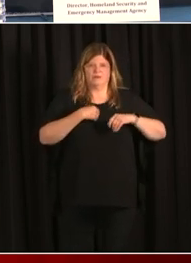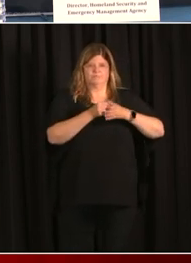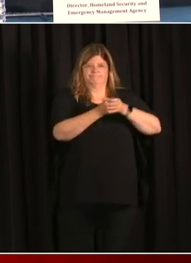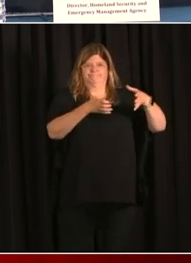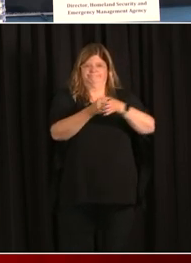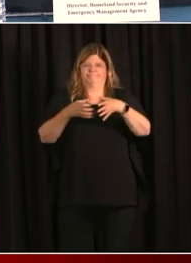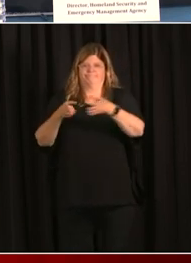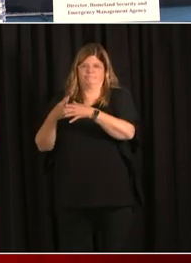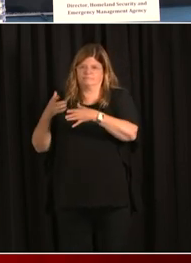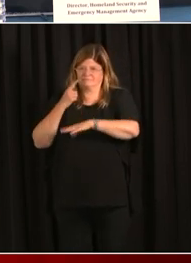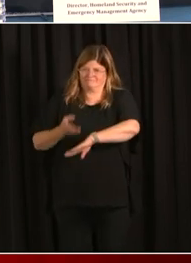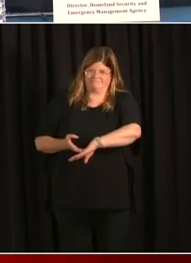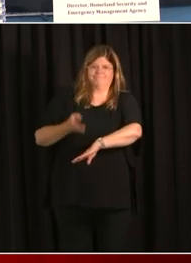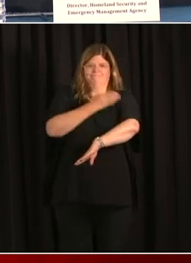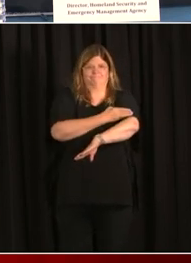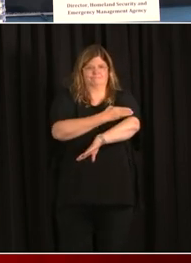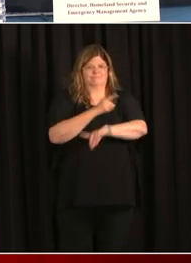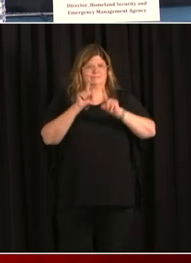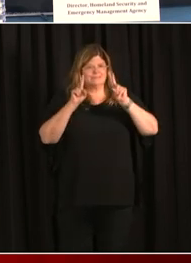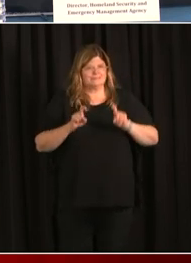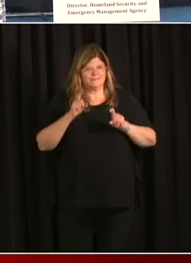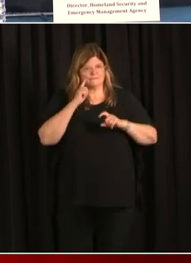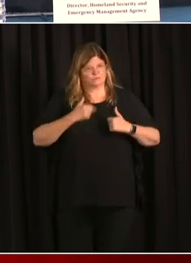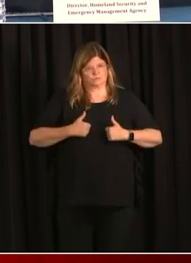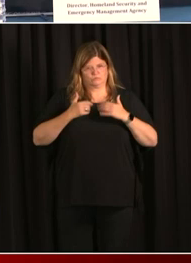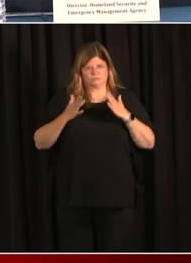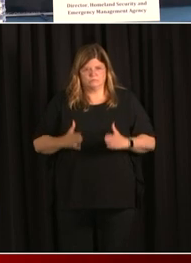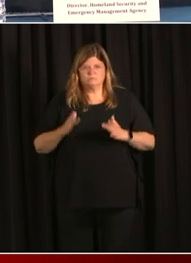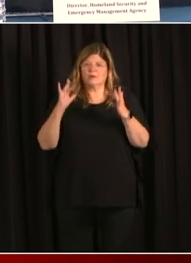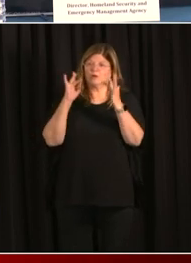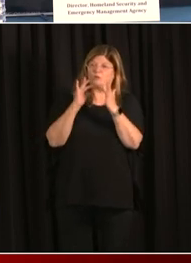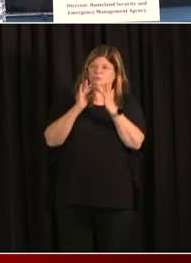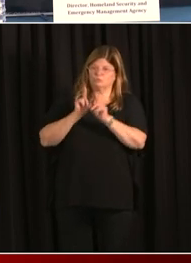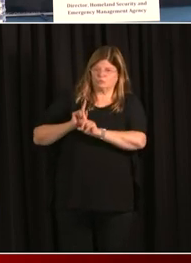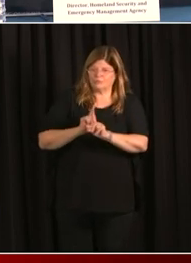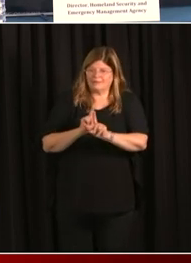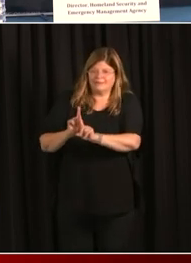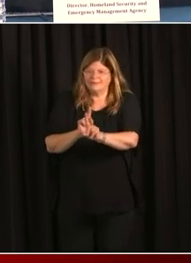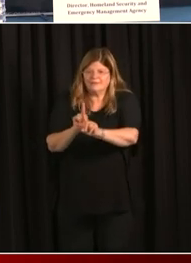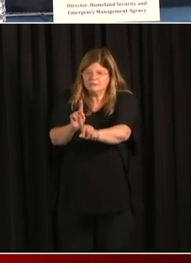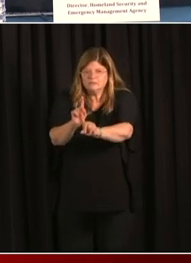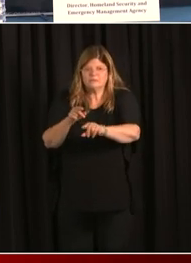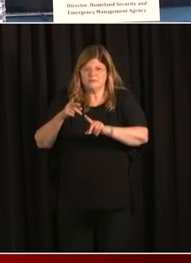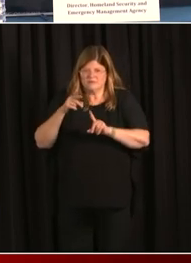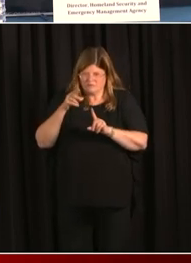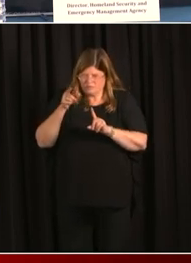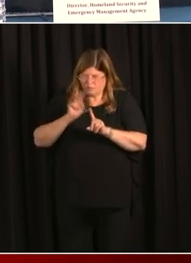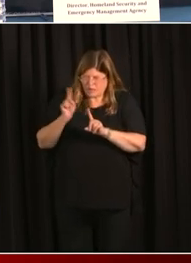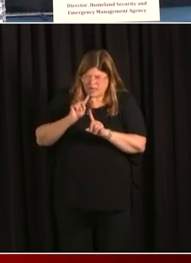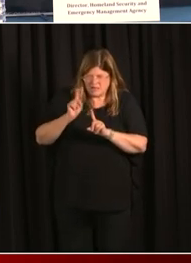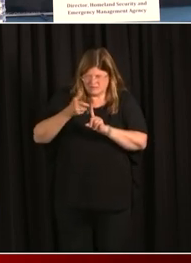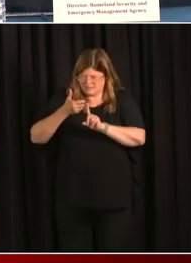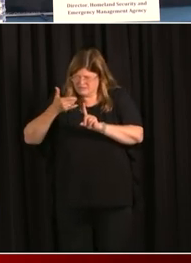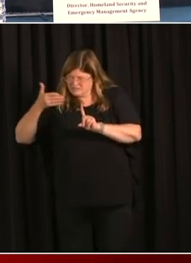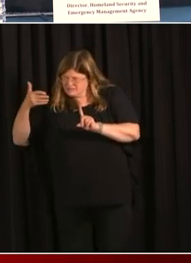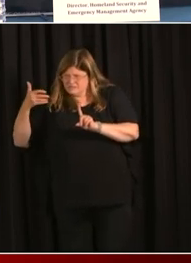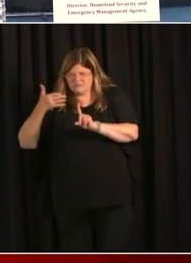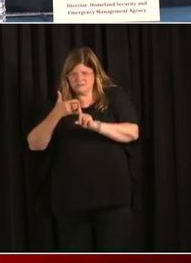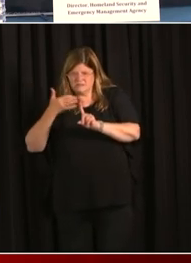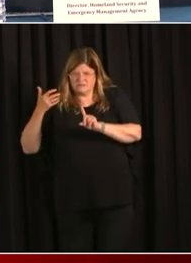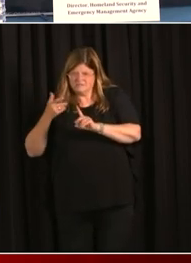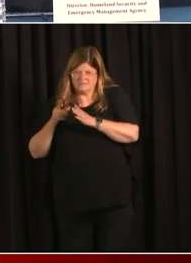testing for our residents. Contact tracing, a lot of effort put into place for hiring contact tracers